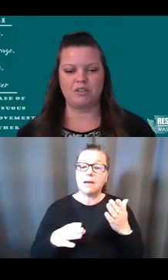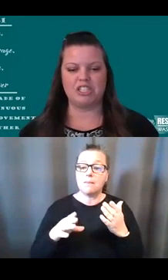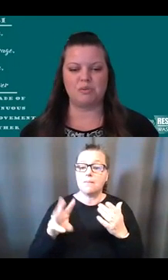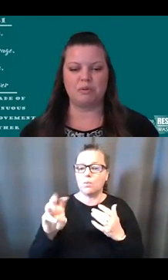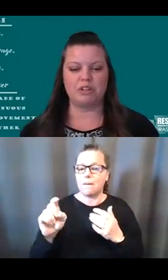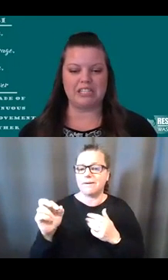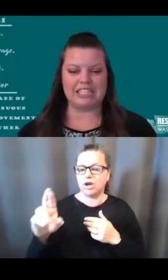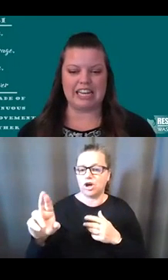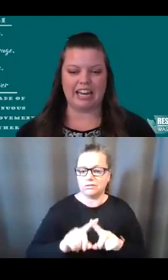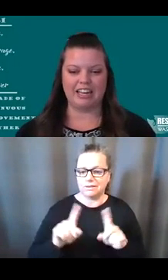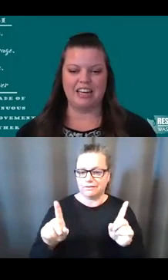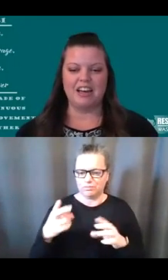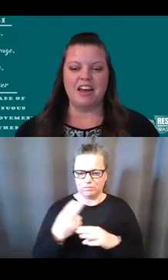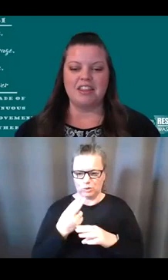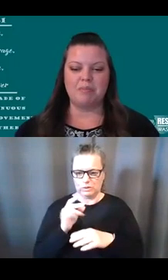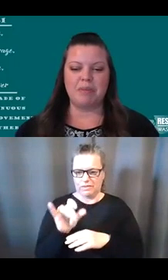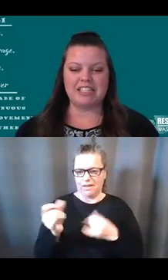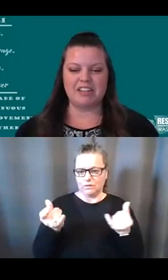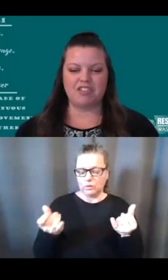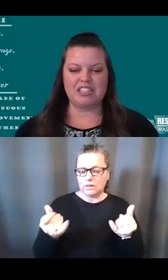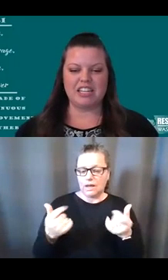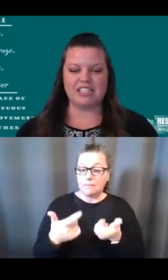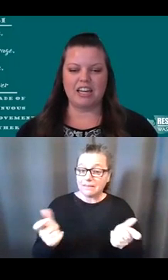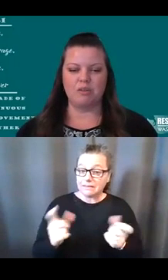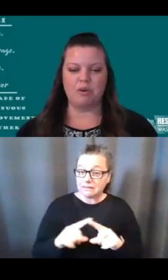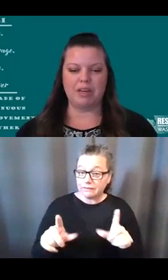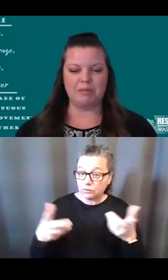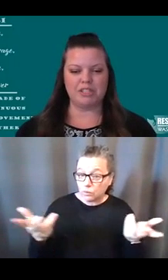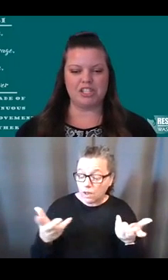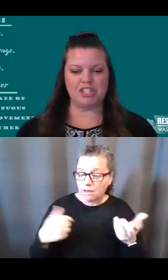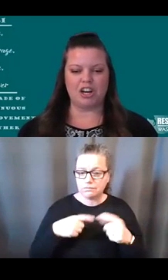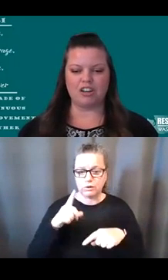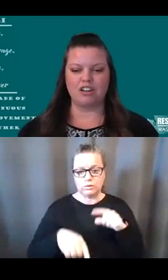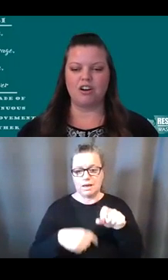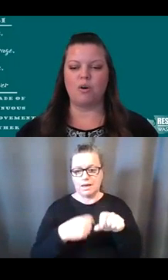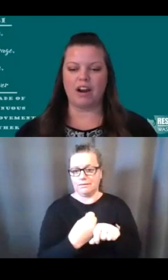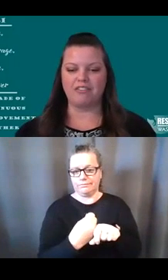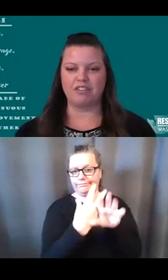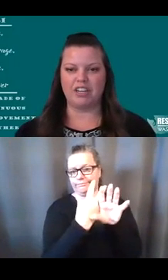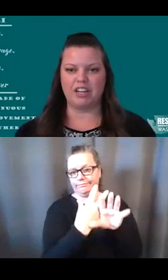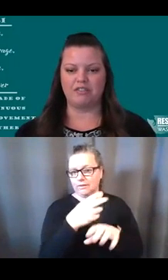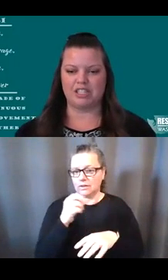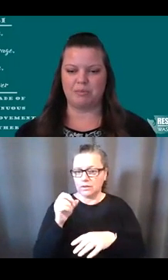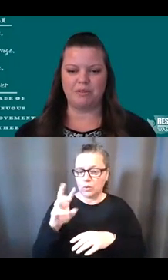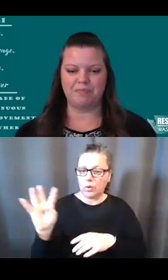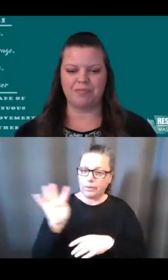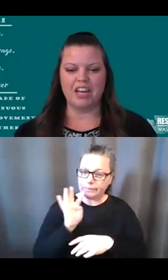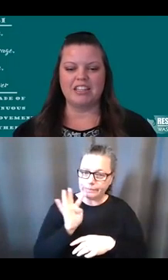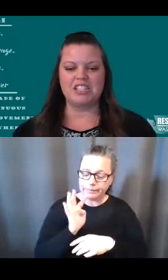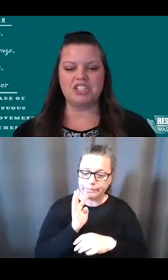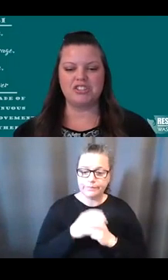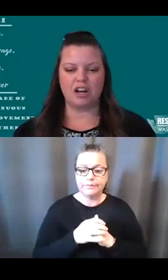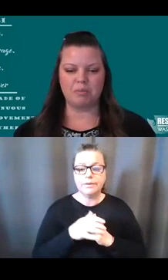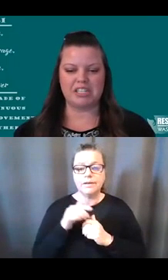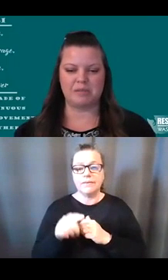webinar, which is what we're using today. The biggest difference is that you won't be able to talk or have your video visible.